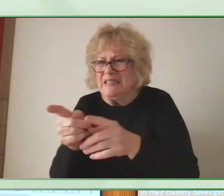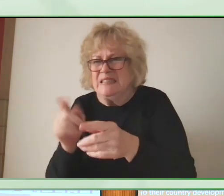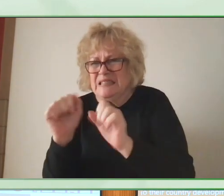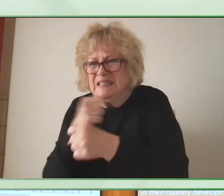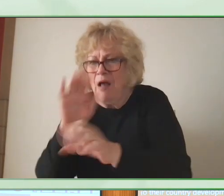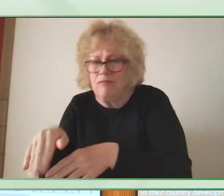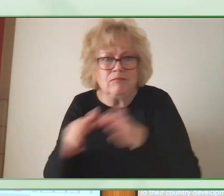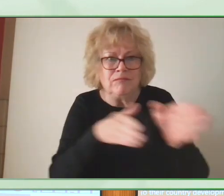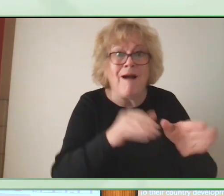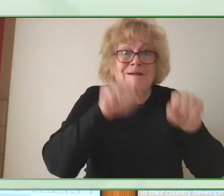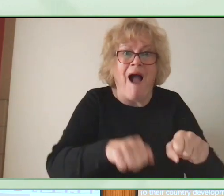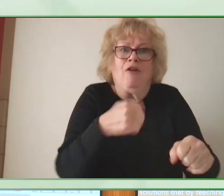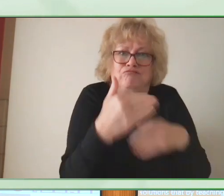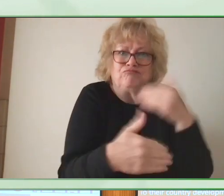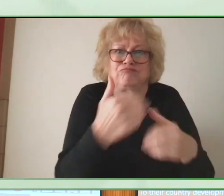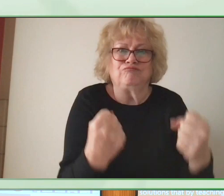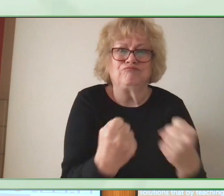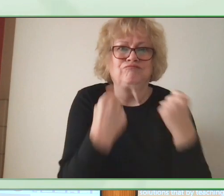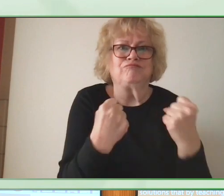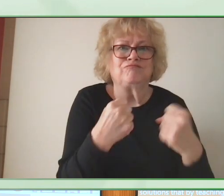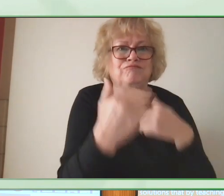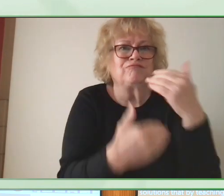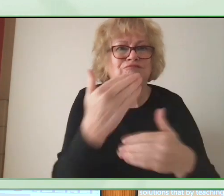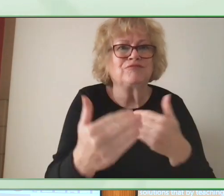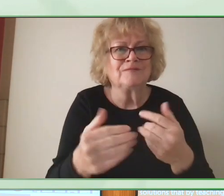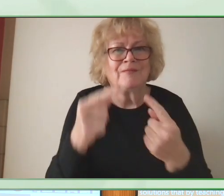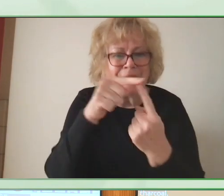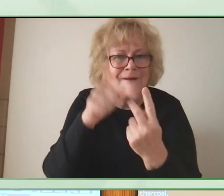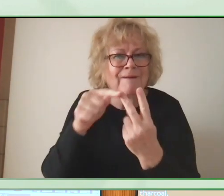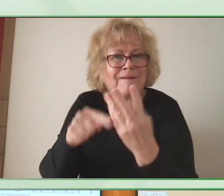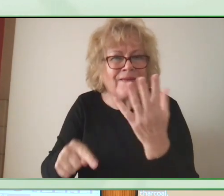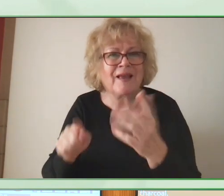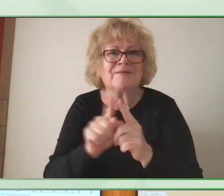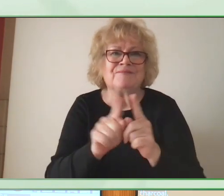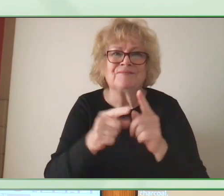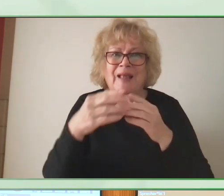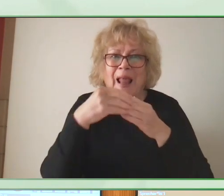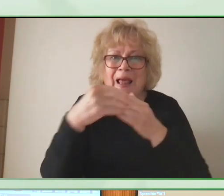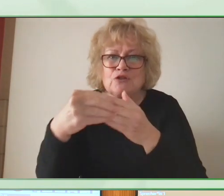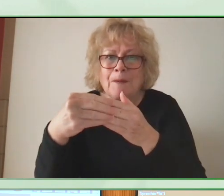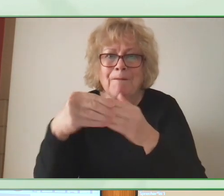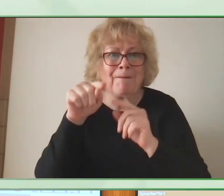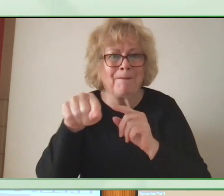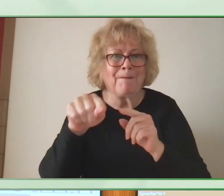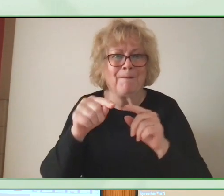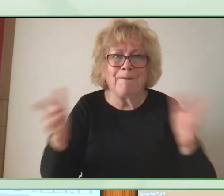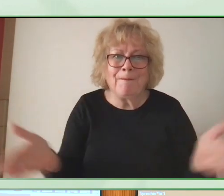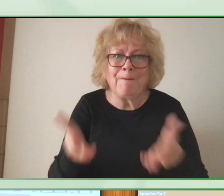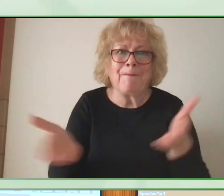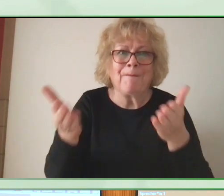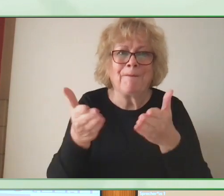into charcoal, a sustainable alternative that not only provide economic independence but also address